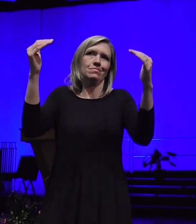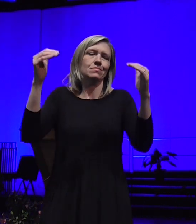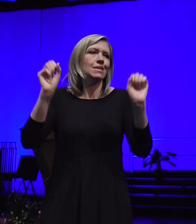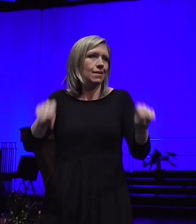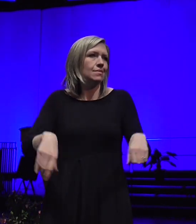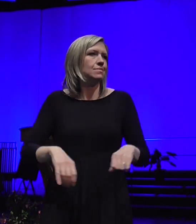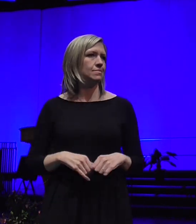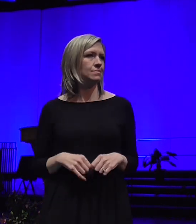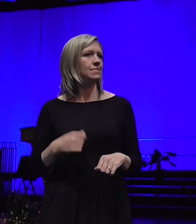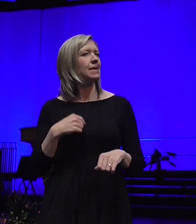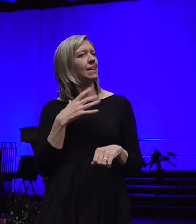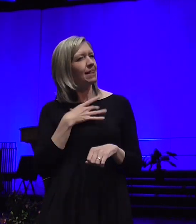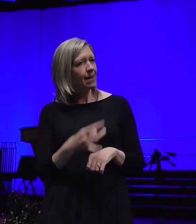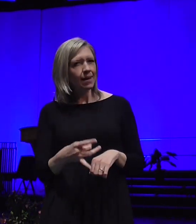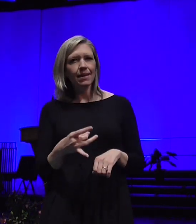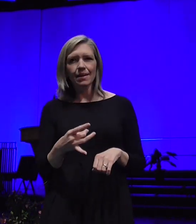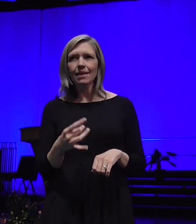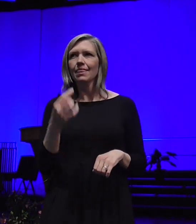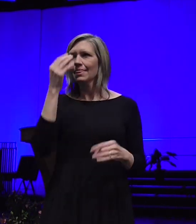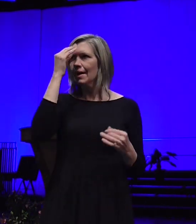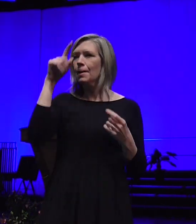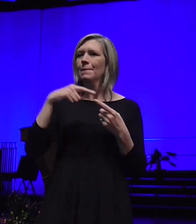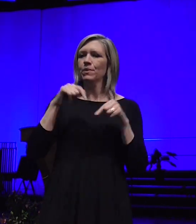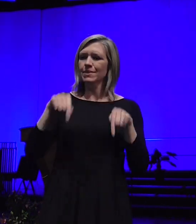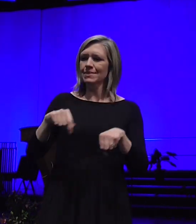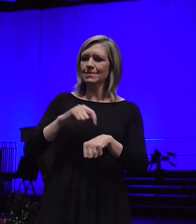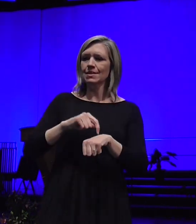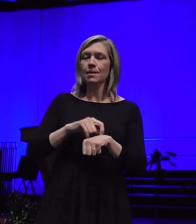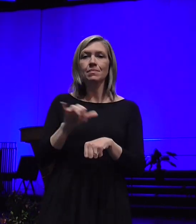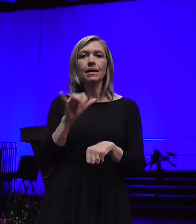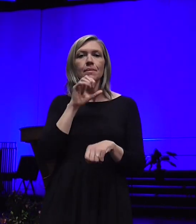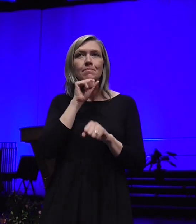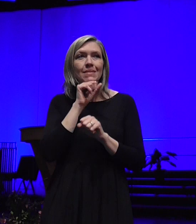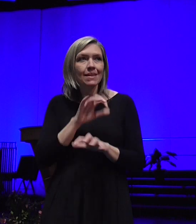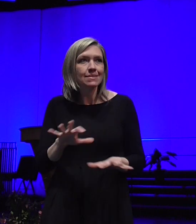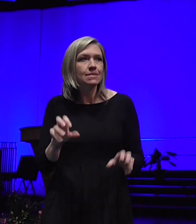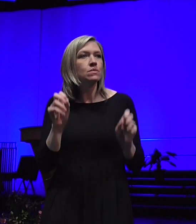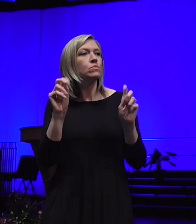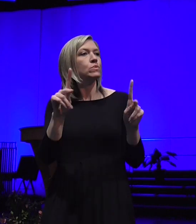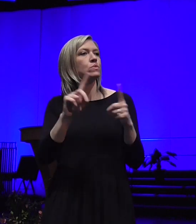I like that, looking at this time as a blessing, an opportunity for us to wake up.